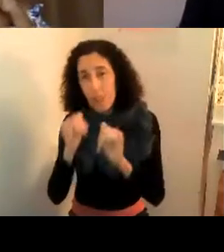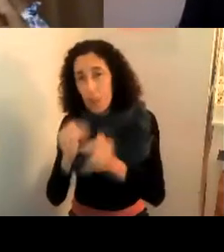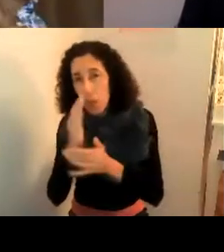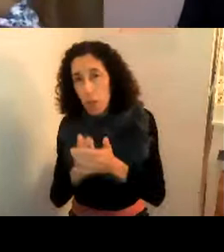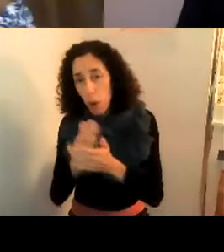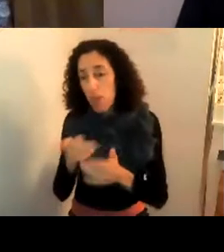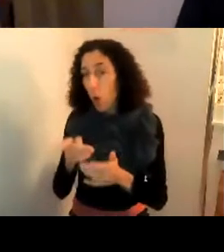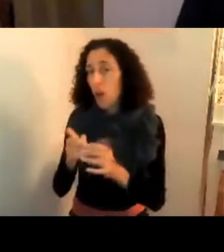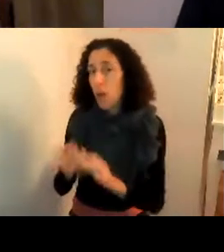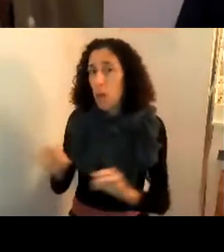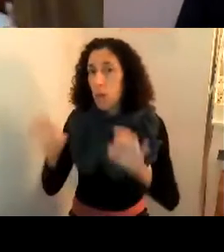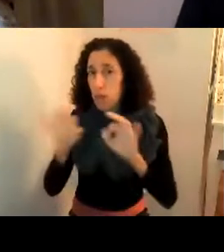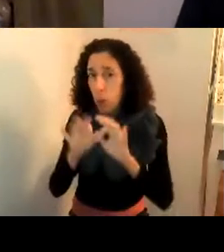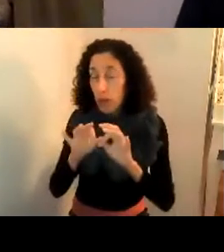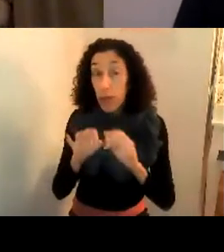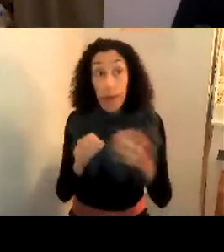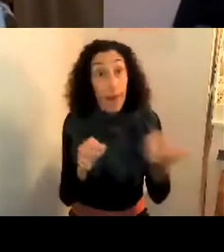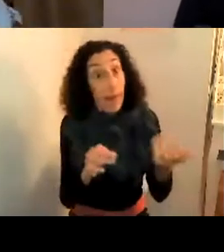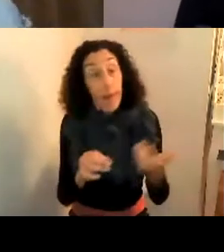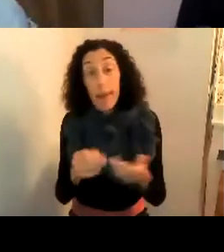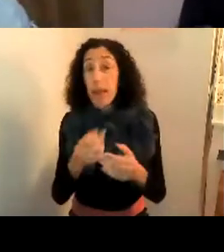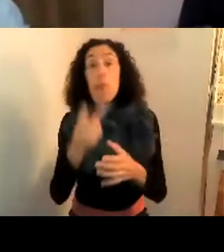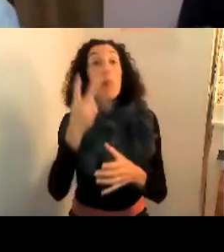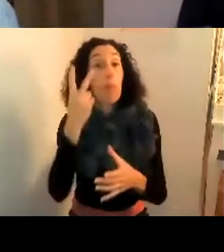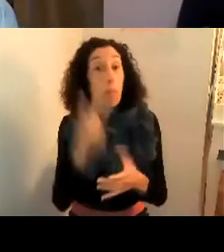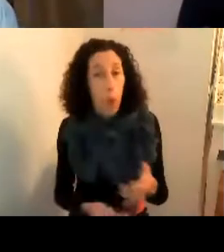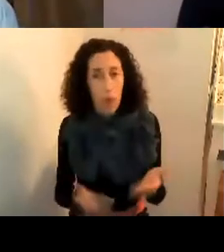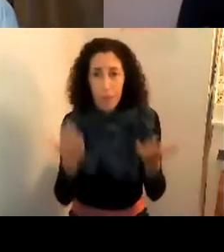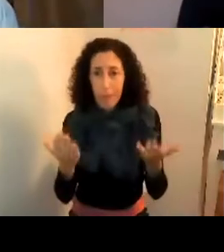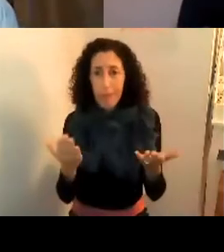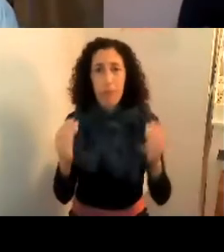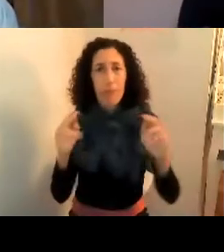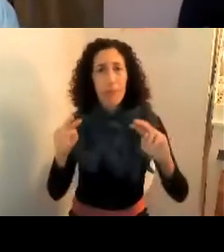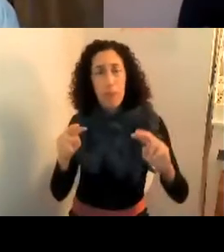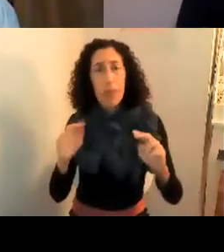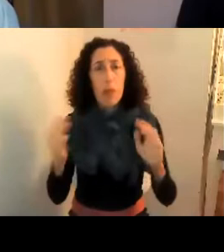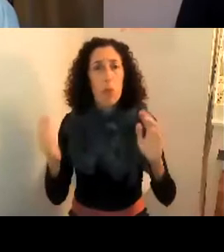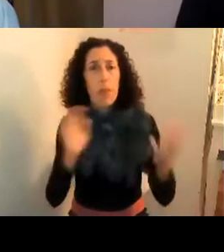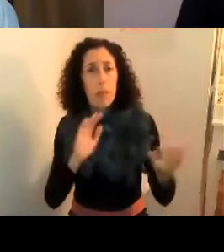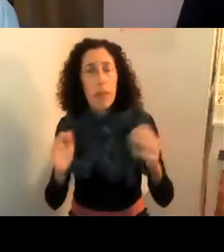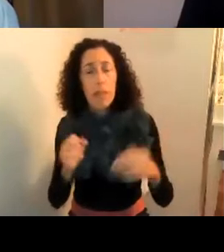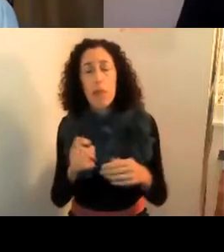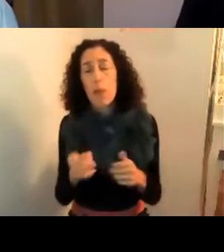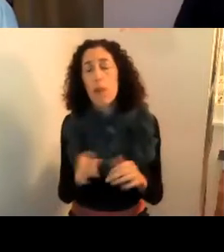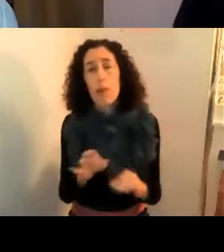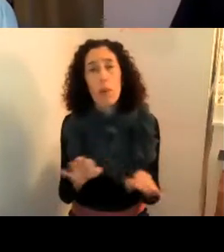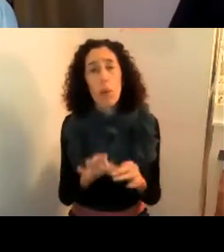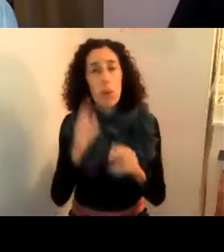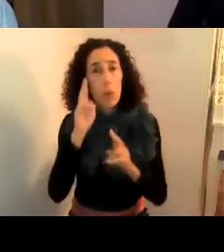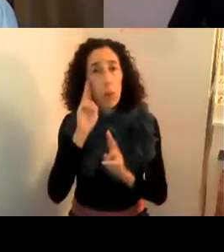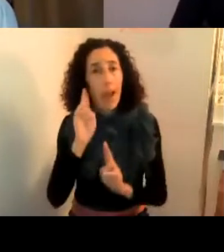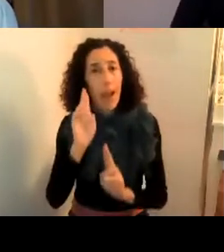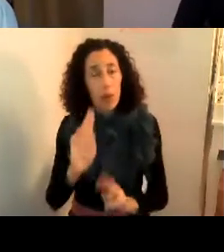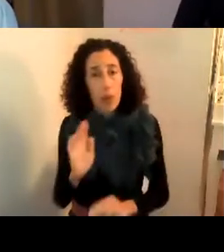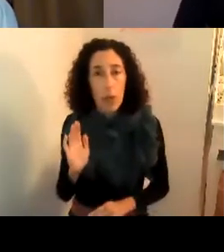think it's also just really important. We need to honor the diversity of our own community. I mean, for the Asian American